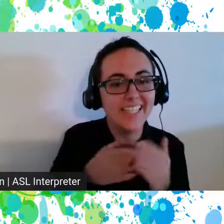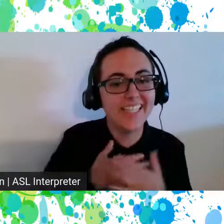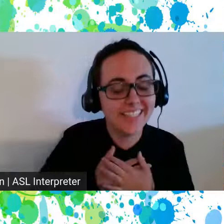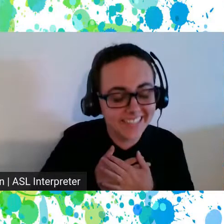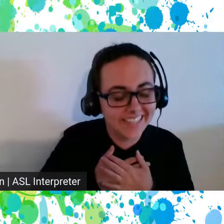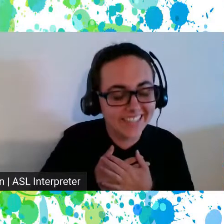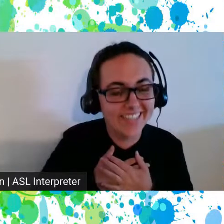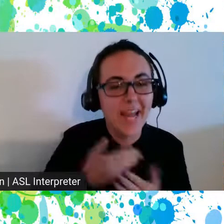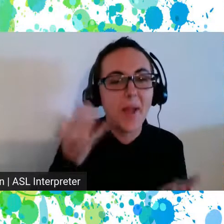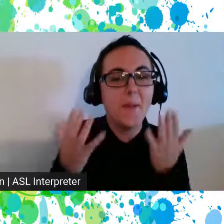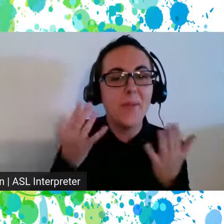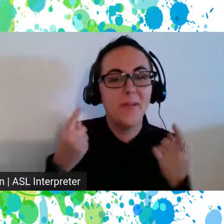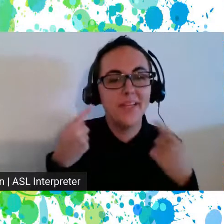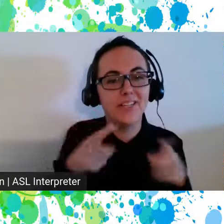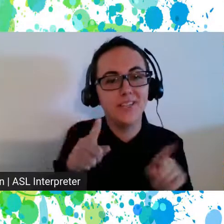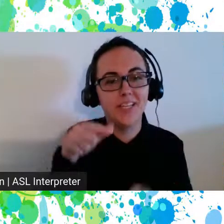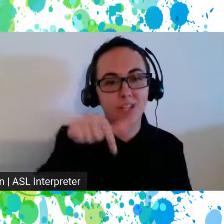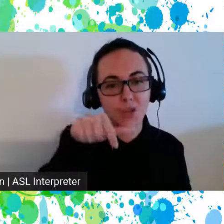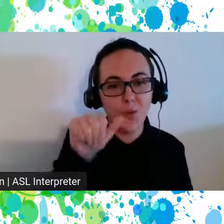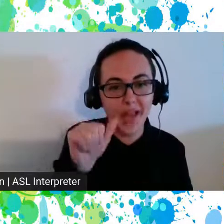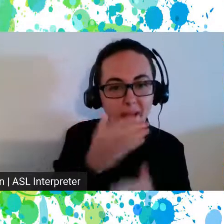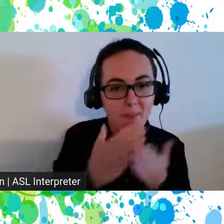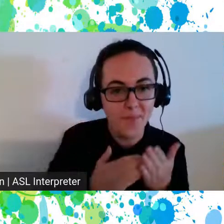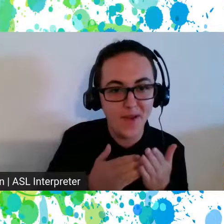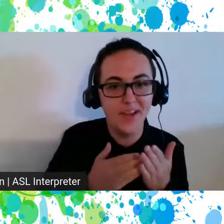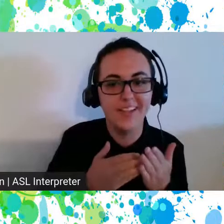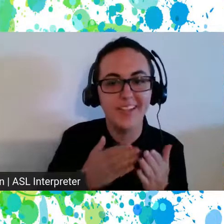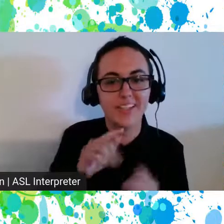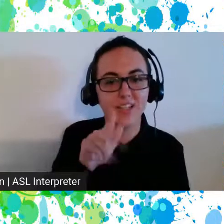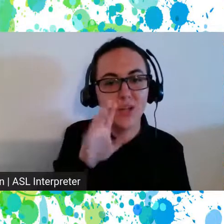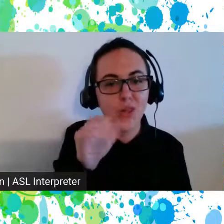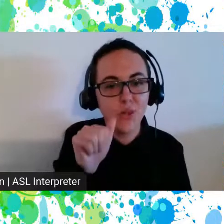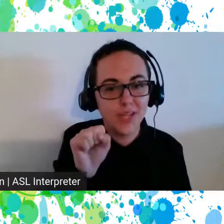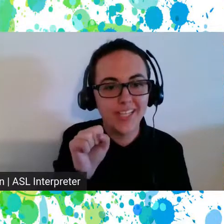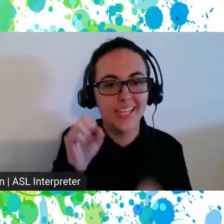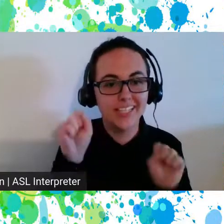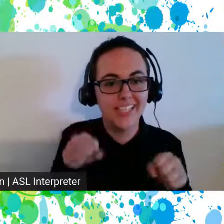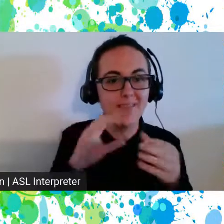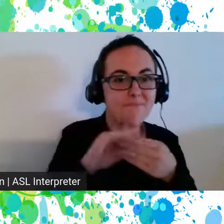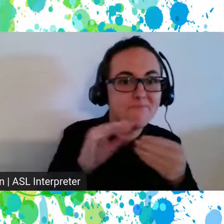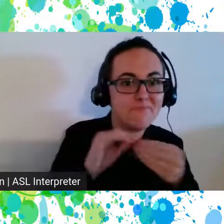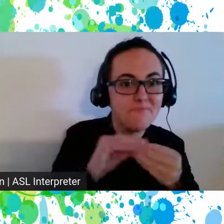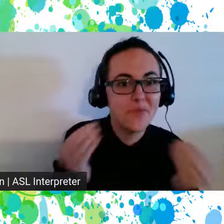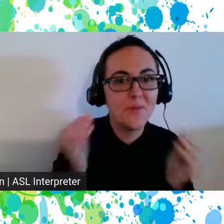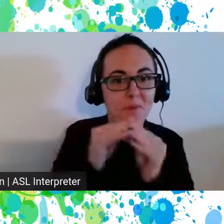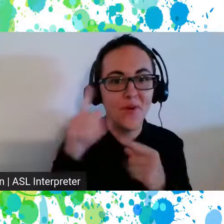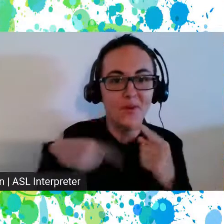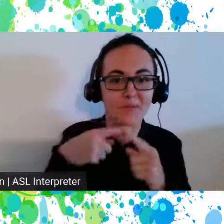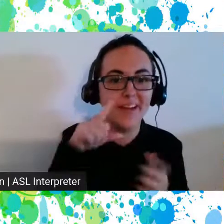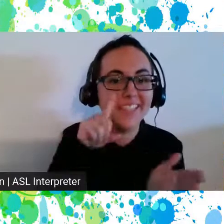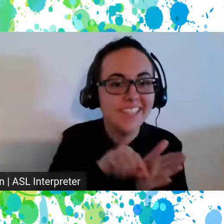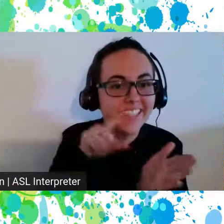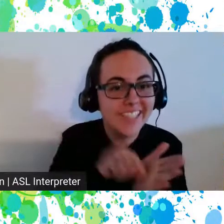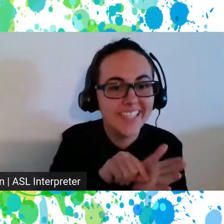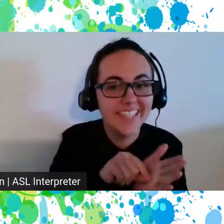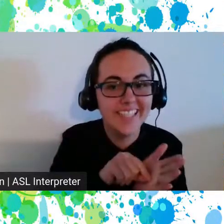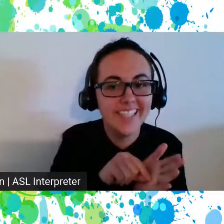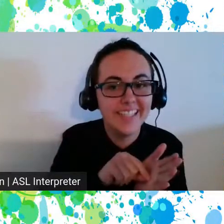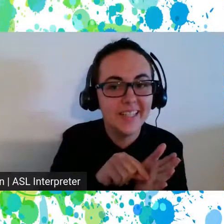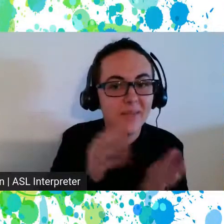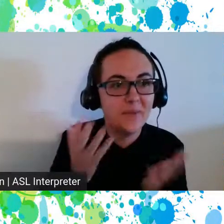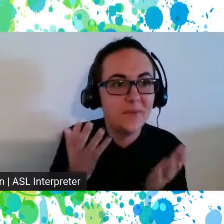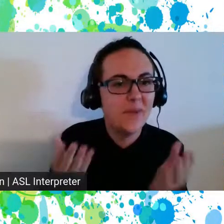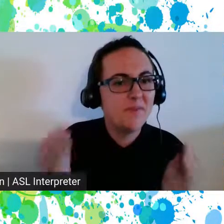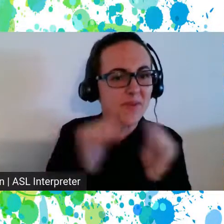Q&A, Lucas will tell us more about the chicken and about the multiple chickens, because